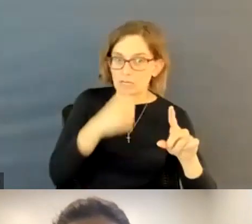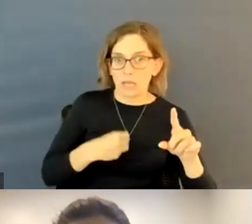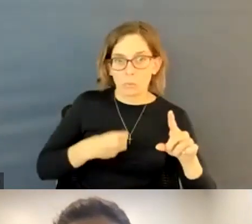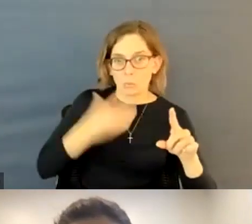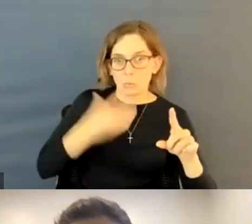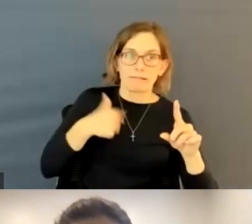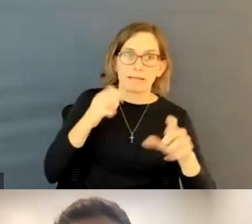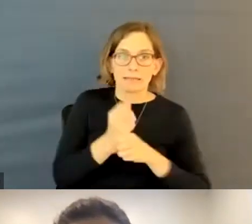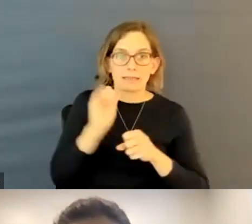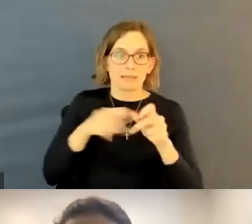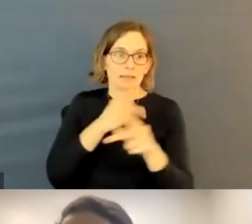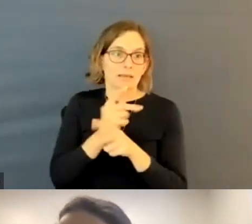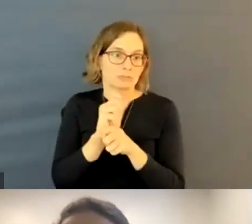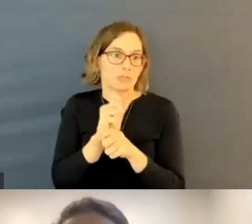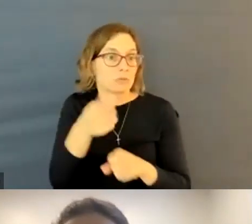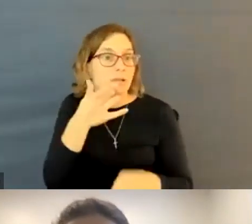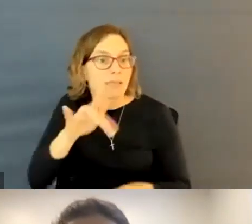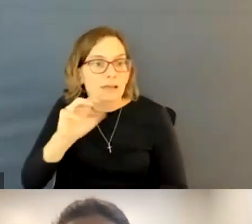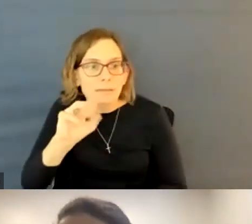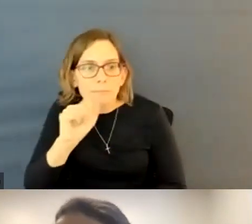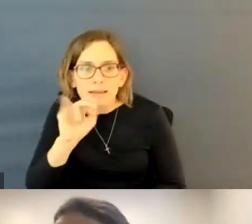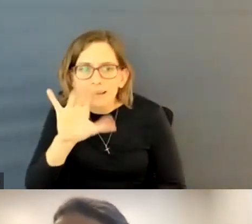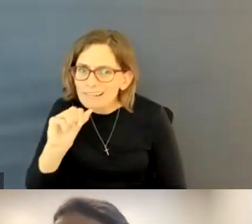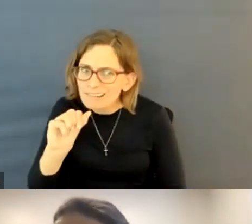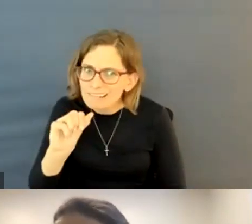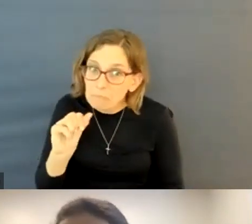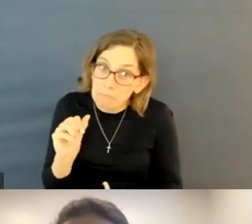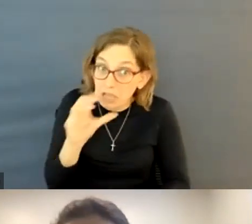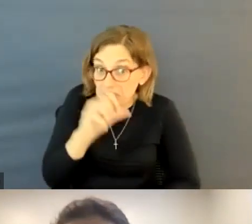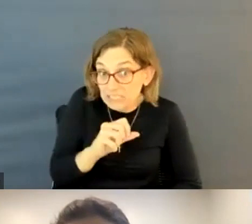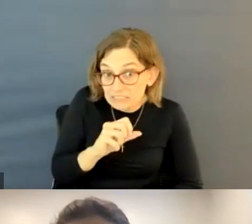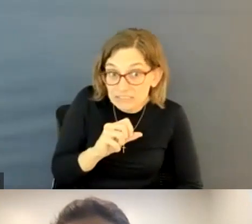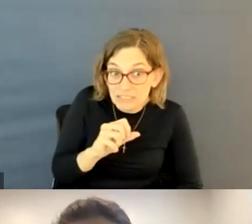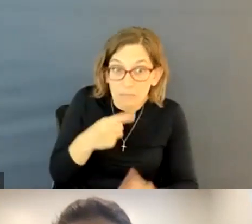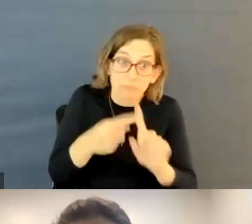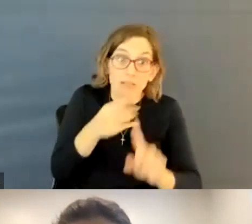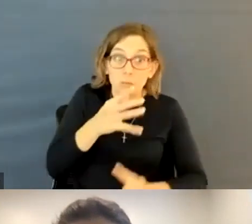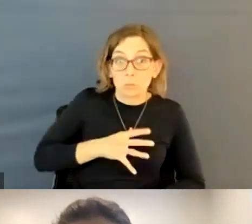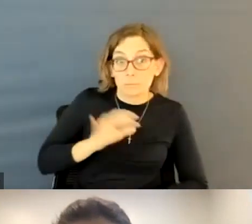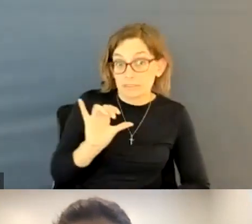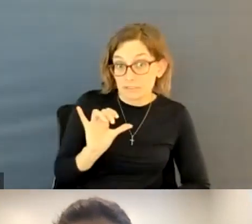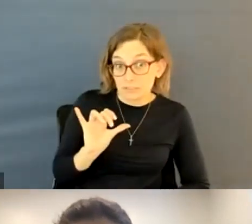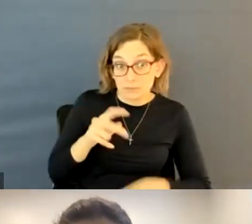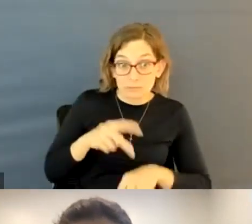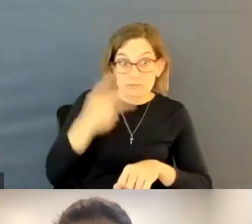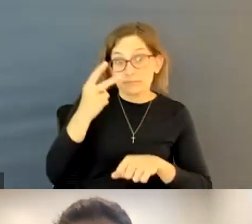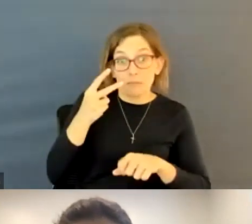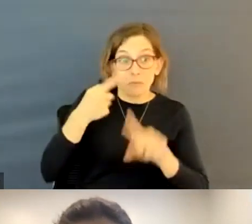that. You're so lucky, Manika. I guess. And you're a woman too. Double